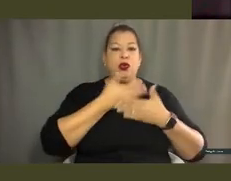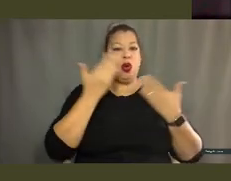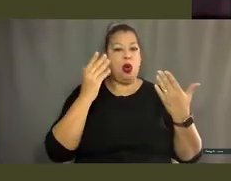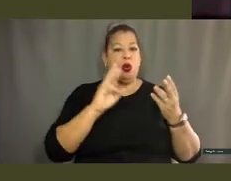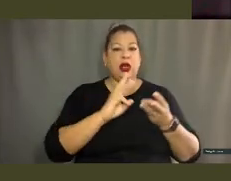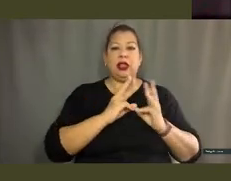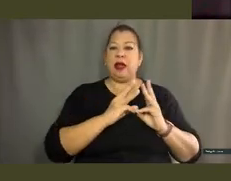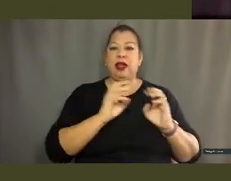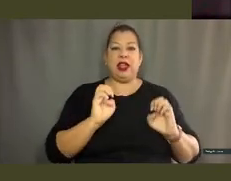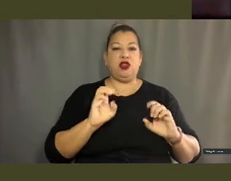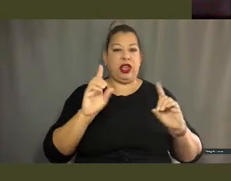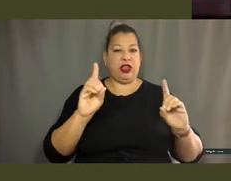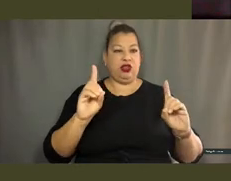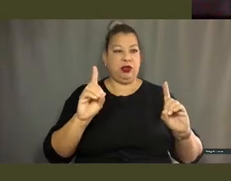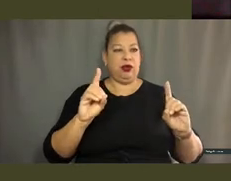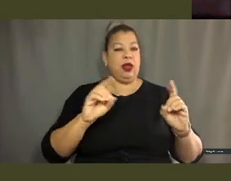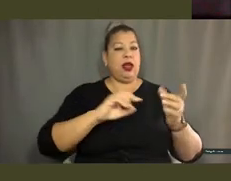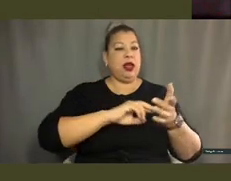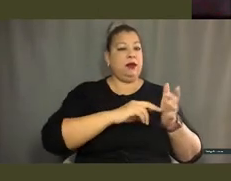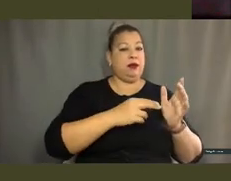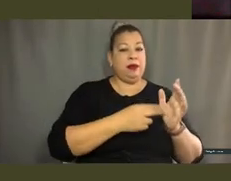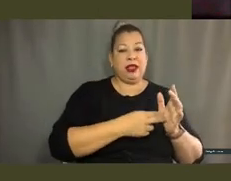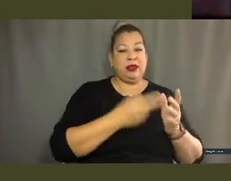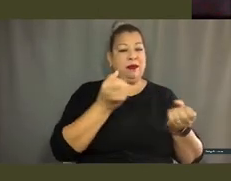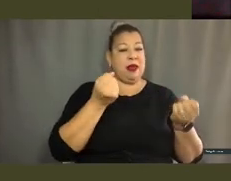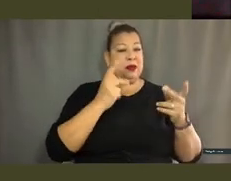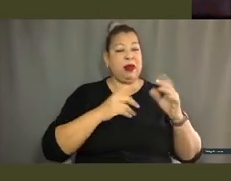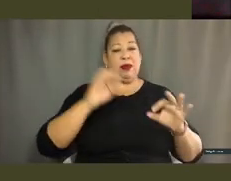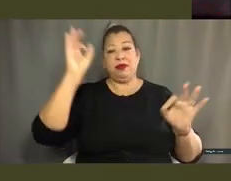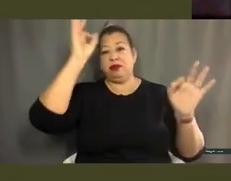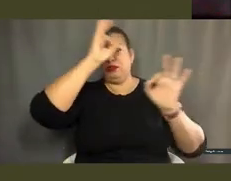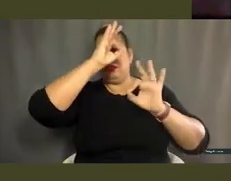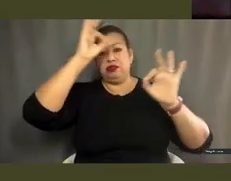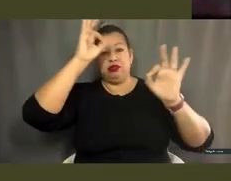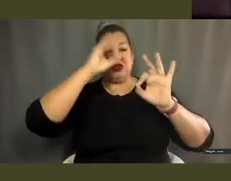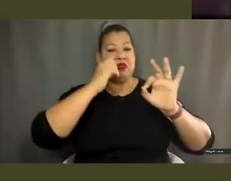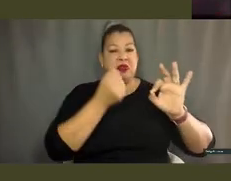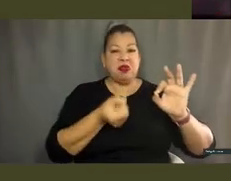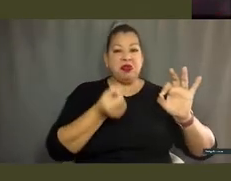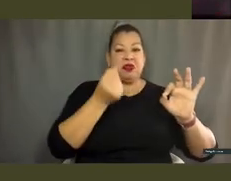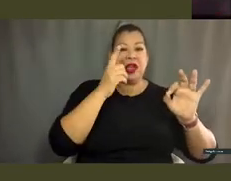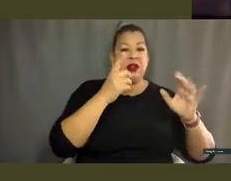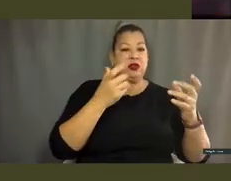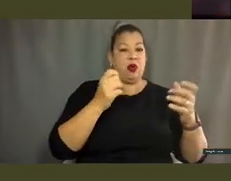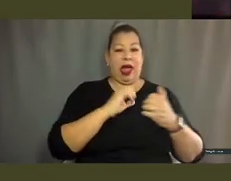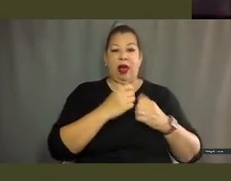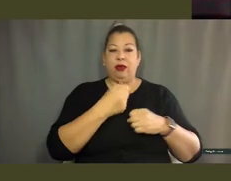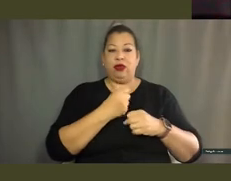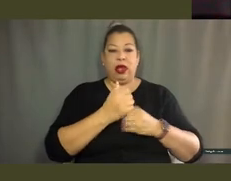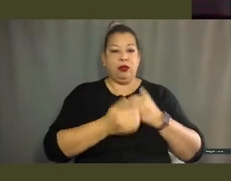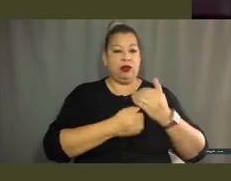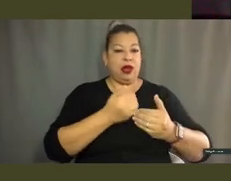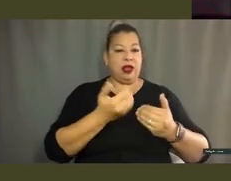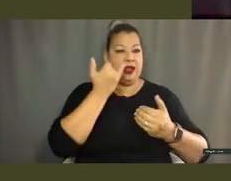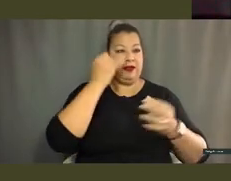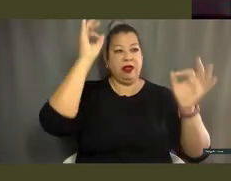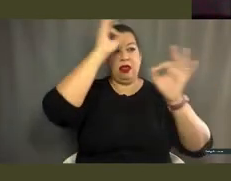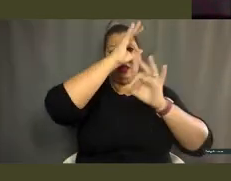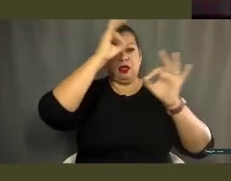doesn't mean that you know much about your environment. It takes another progress or another process for you to get involved